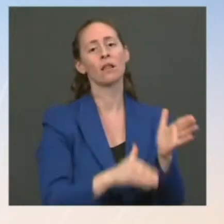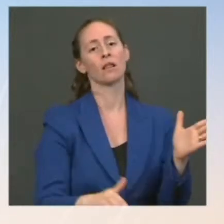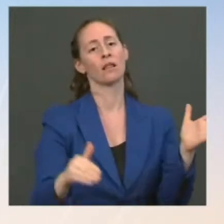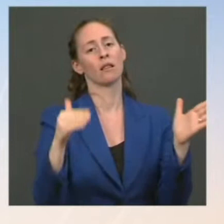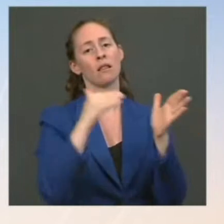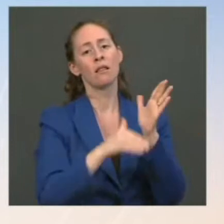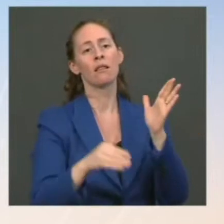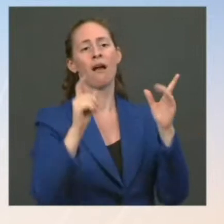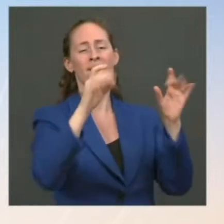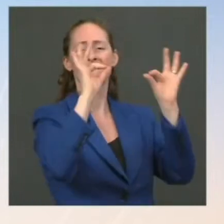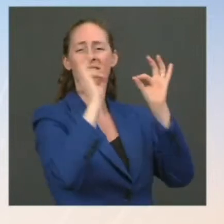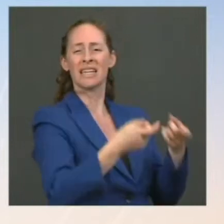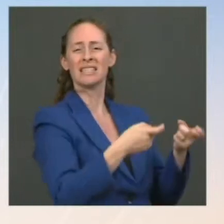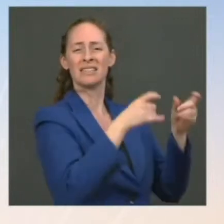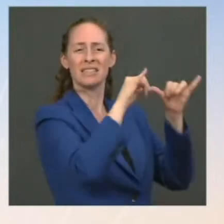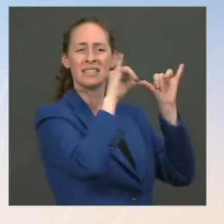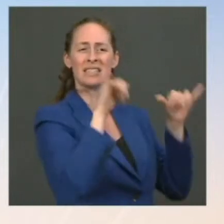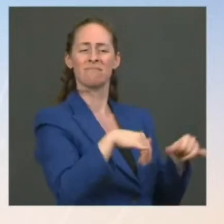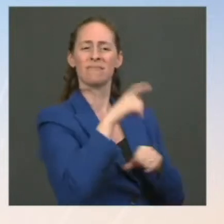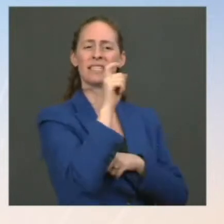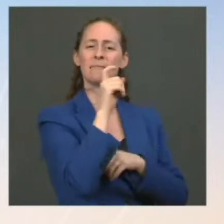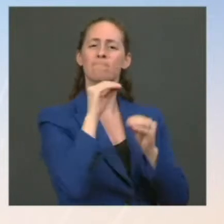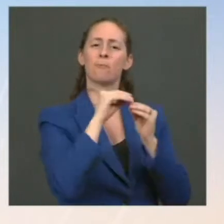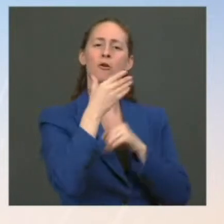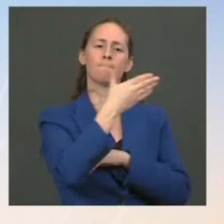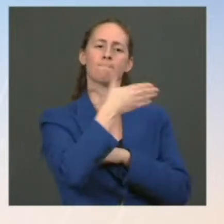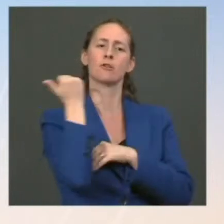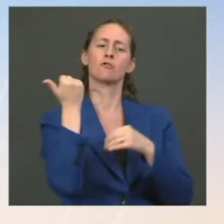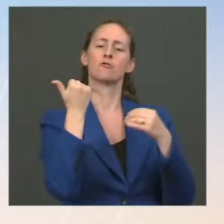more effective and operational